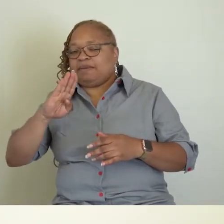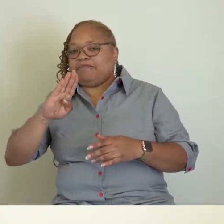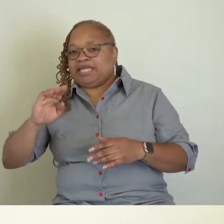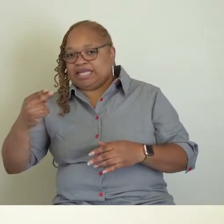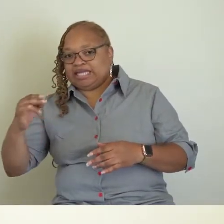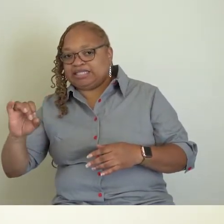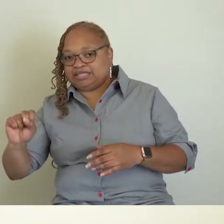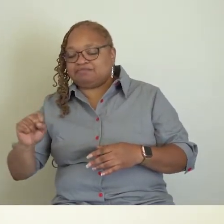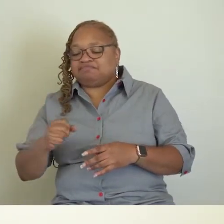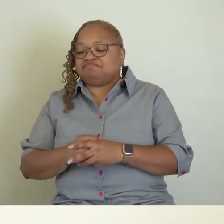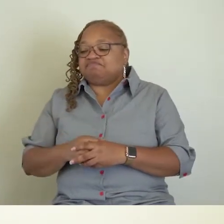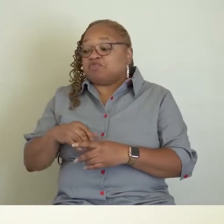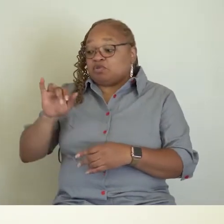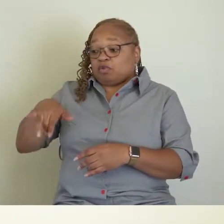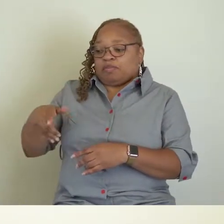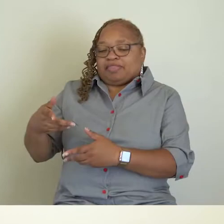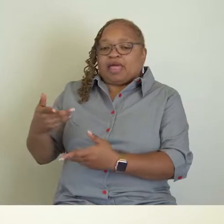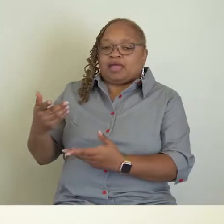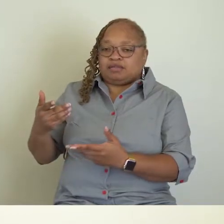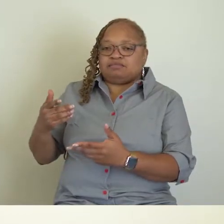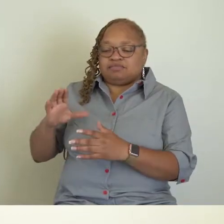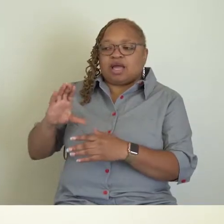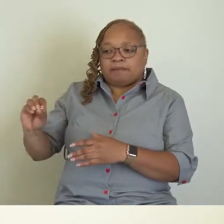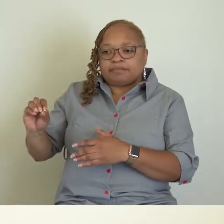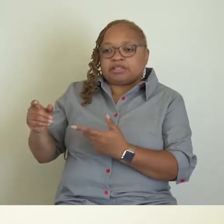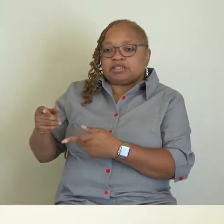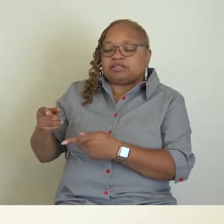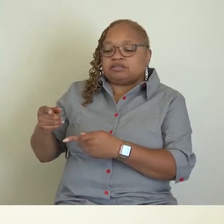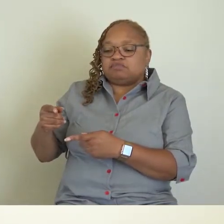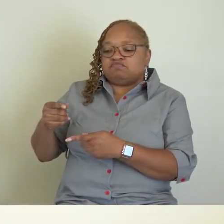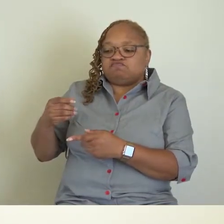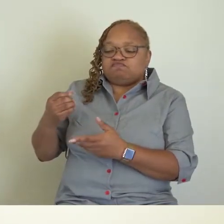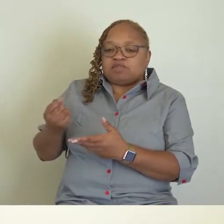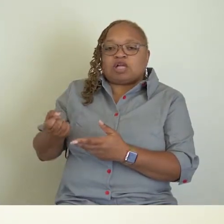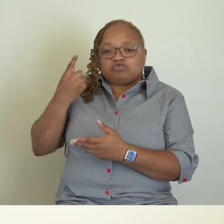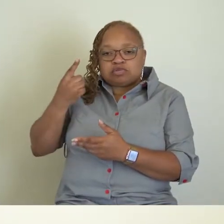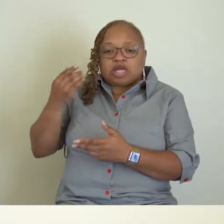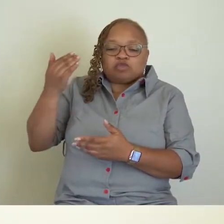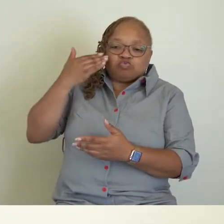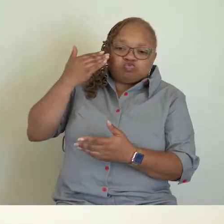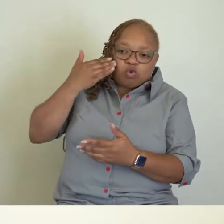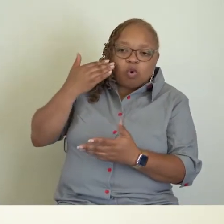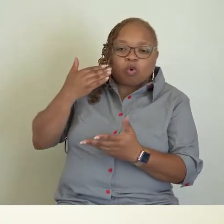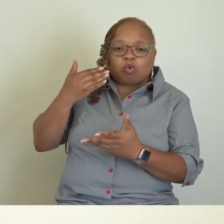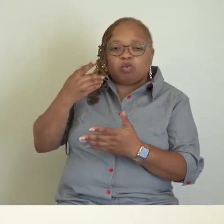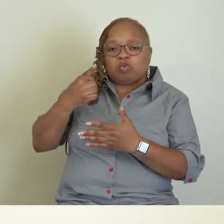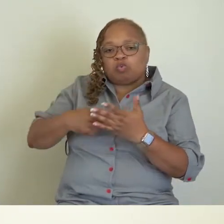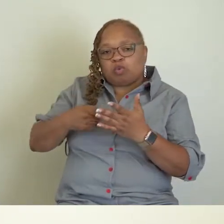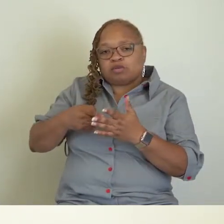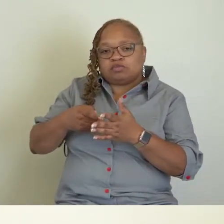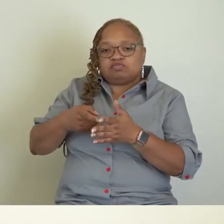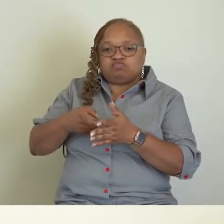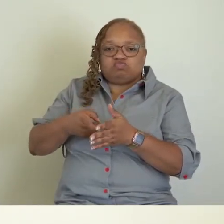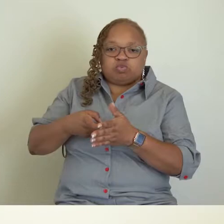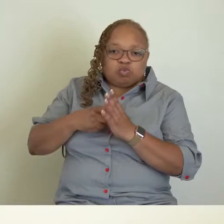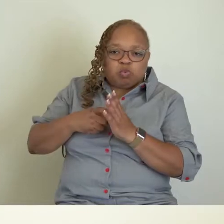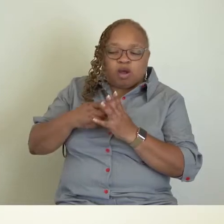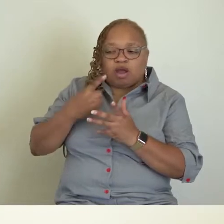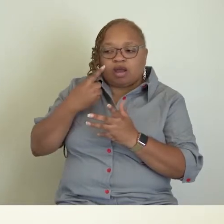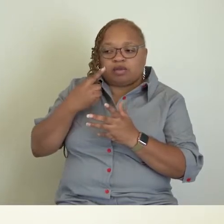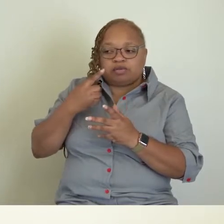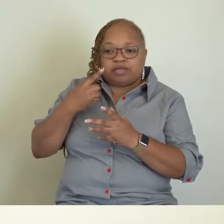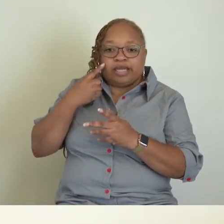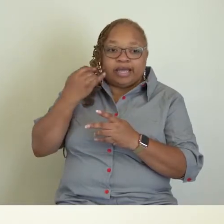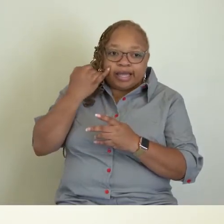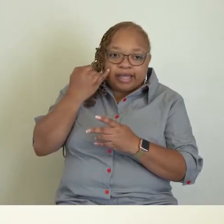companies to understand, know what is required if they want to conduct business with